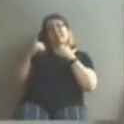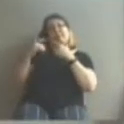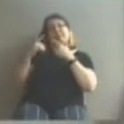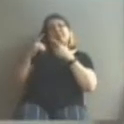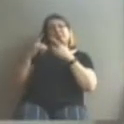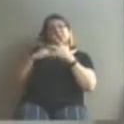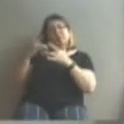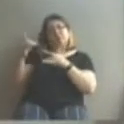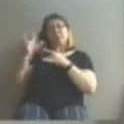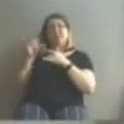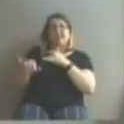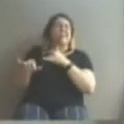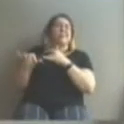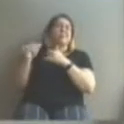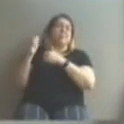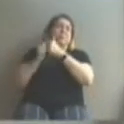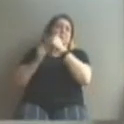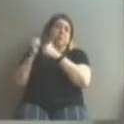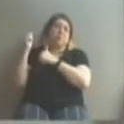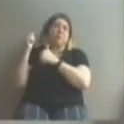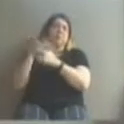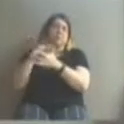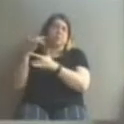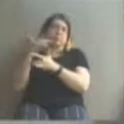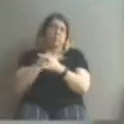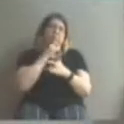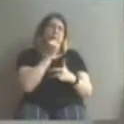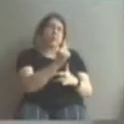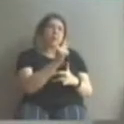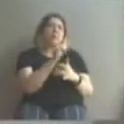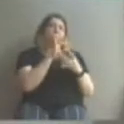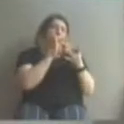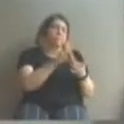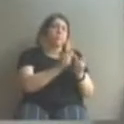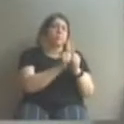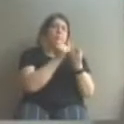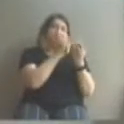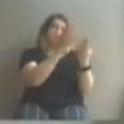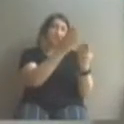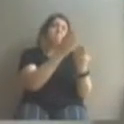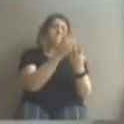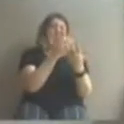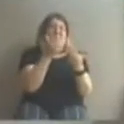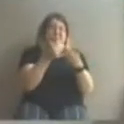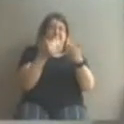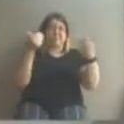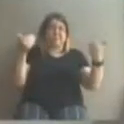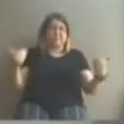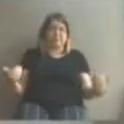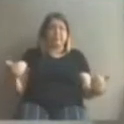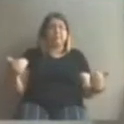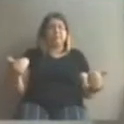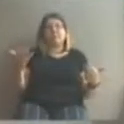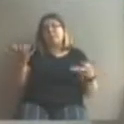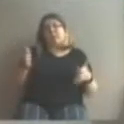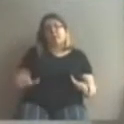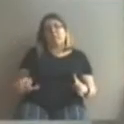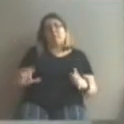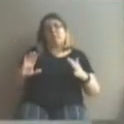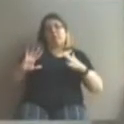structural concerns. That's not concerns with what the recommendation is. So those are two separate things. I don't want those things to get